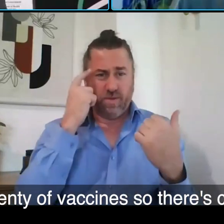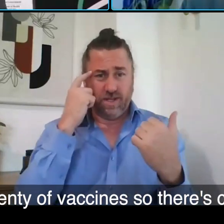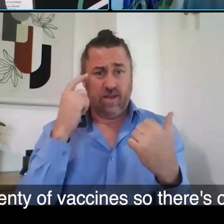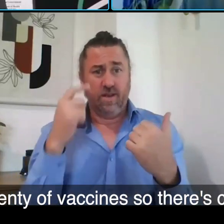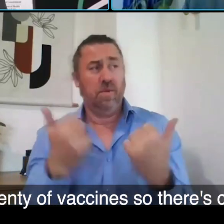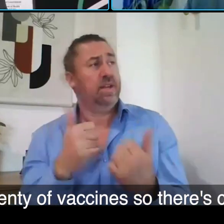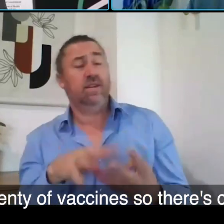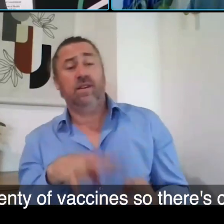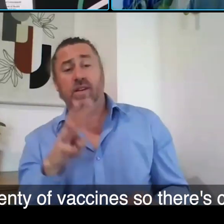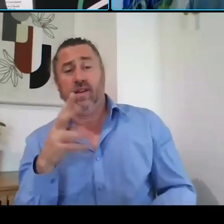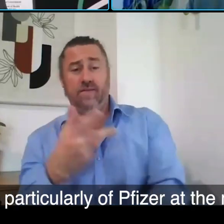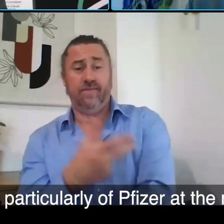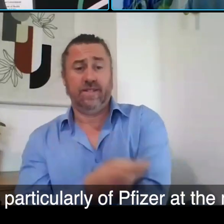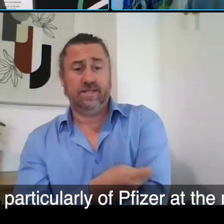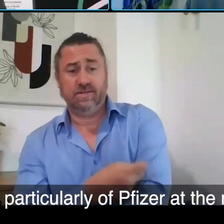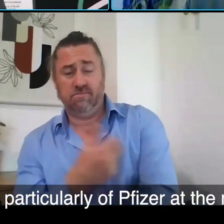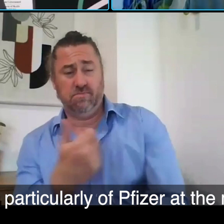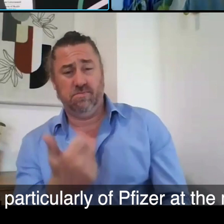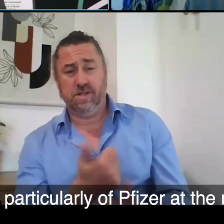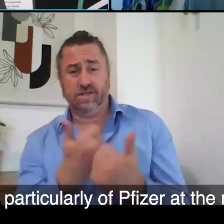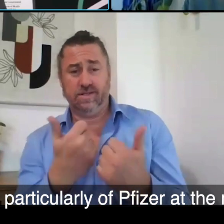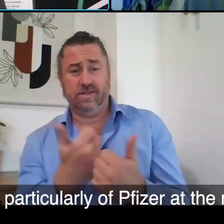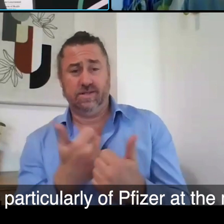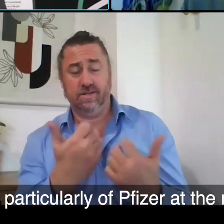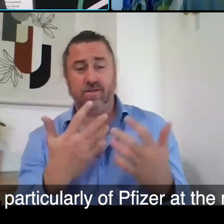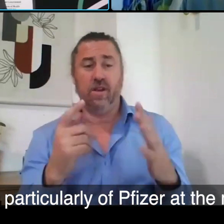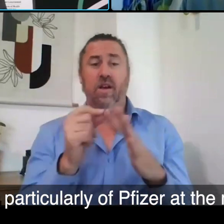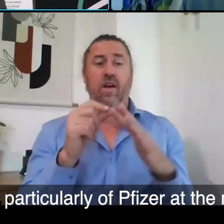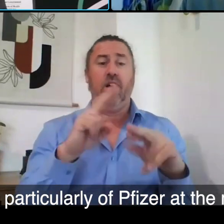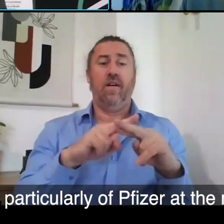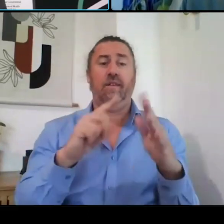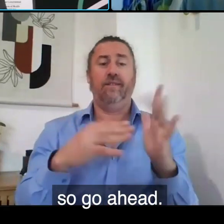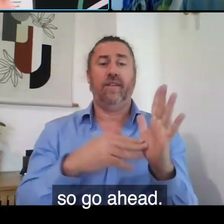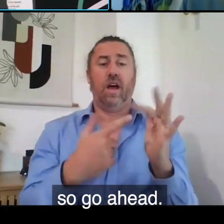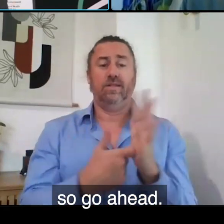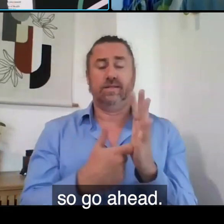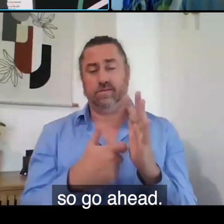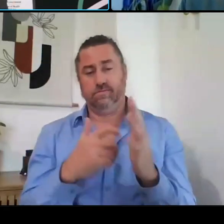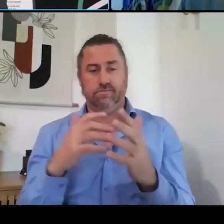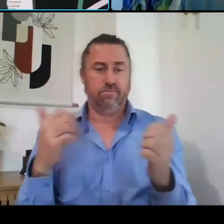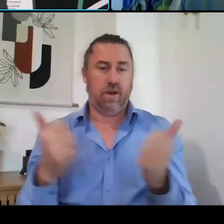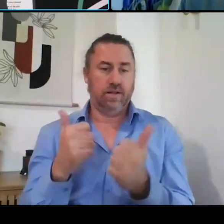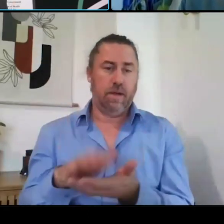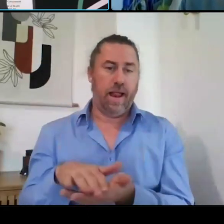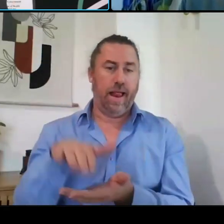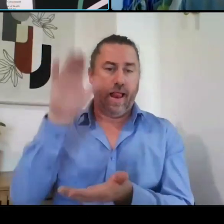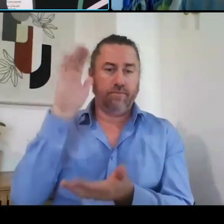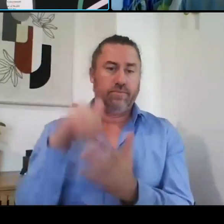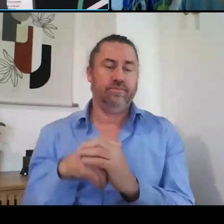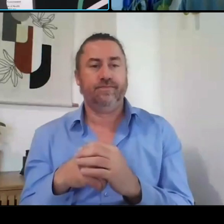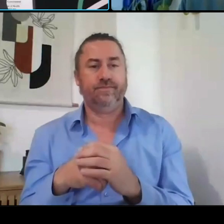so there's certainly no shortage, particularly of Pfizer at the moment. So go ahead.